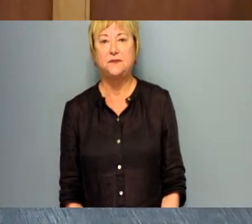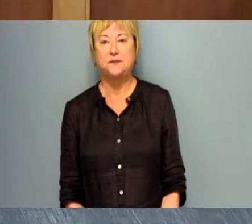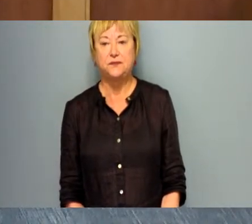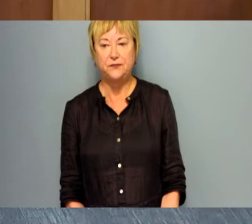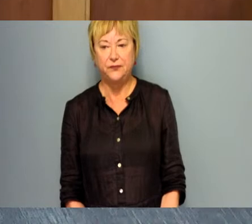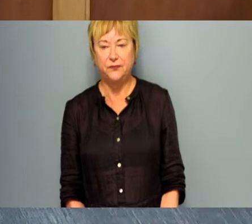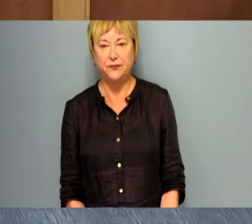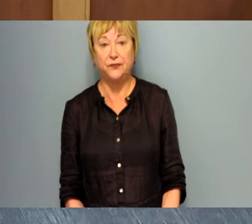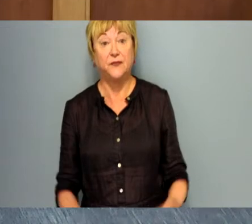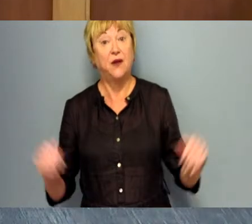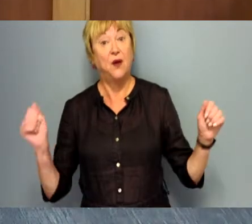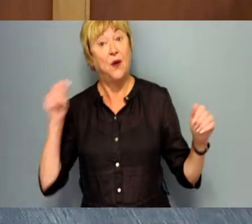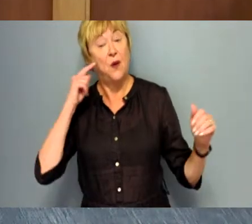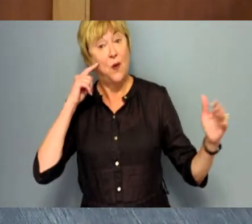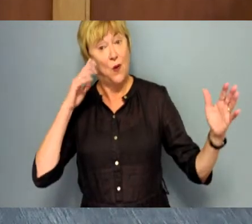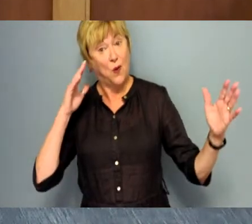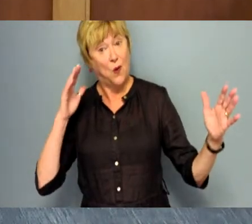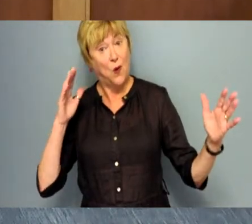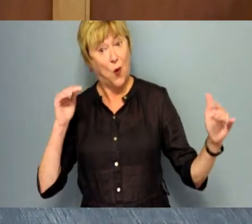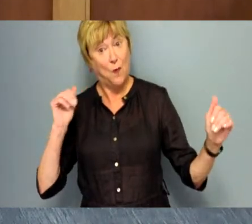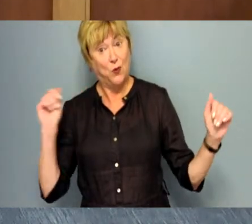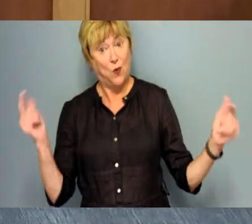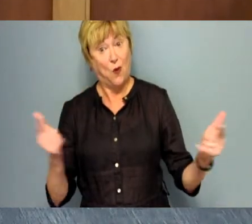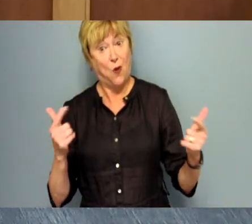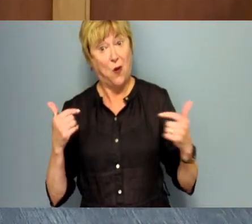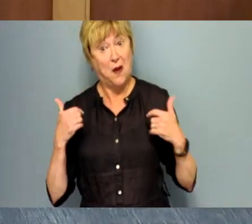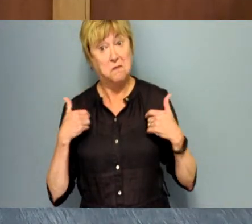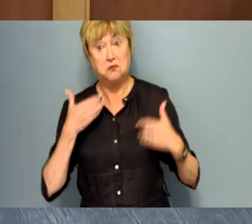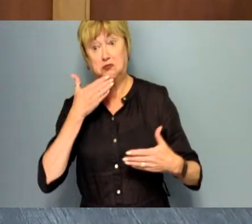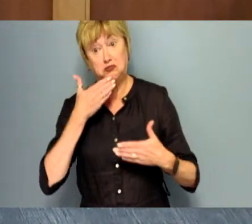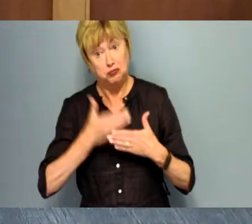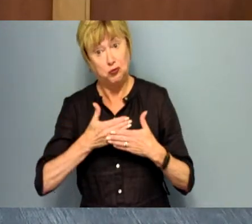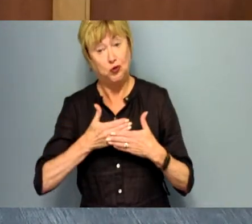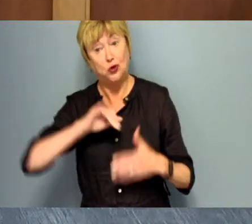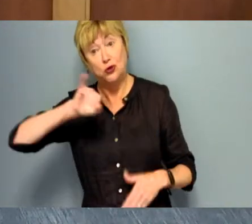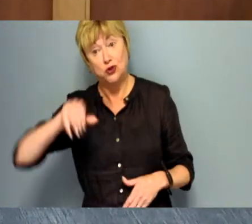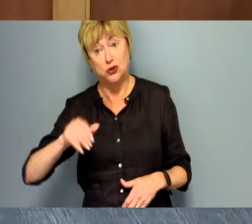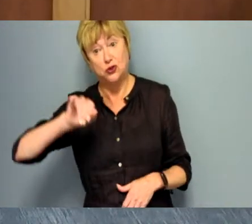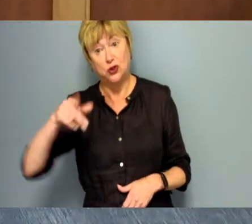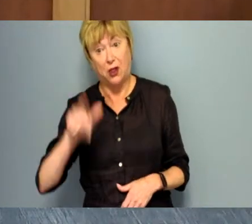So, hope everybody had a good 4th of July.